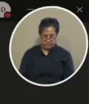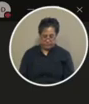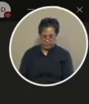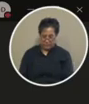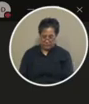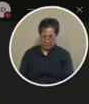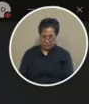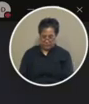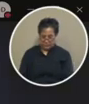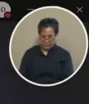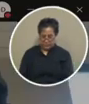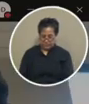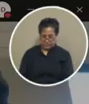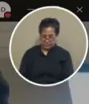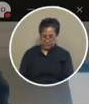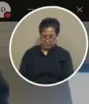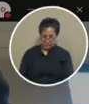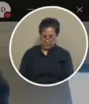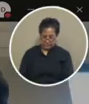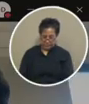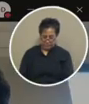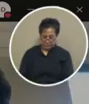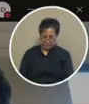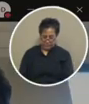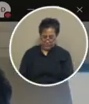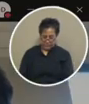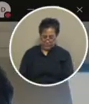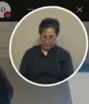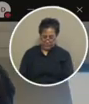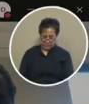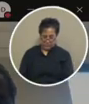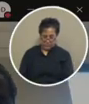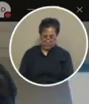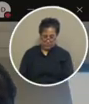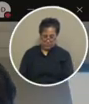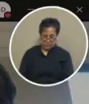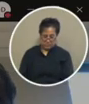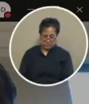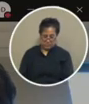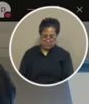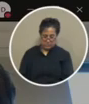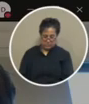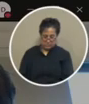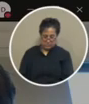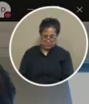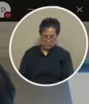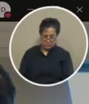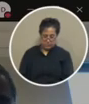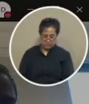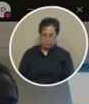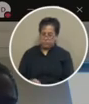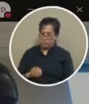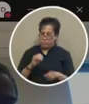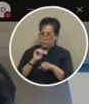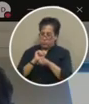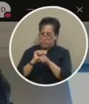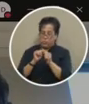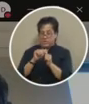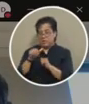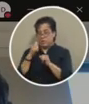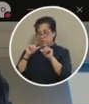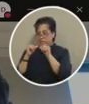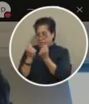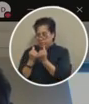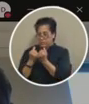Okay. Mayor and Council, if I can add real quick to this item, we are working with other agencies to help ensure the cost of this traffic